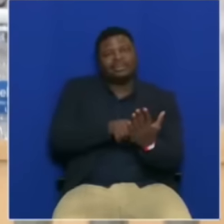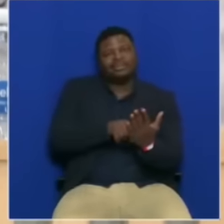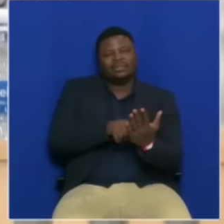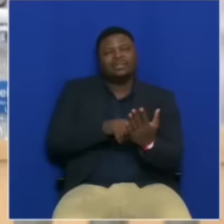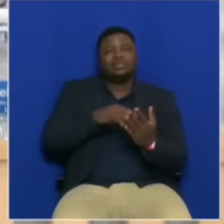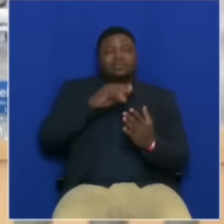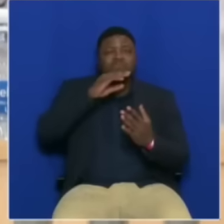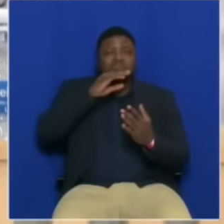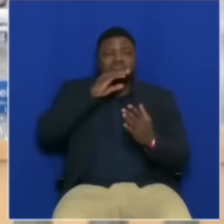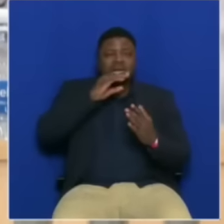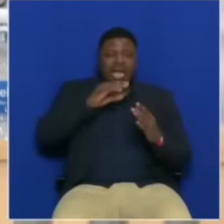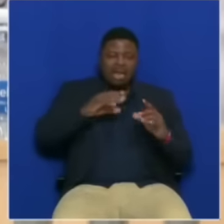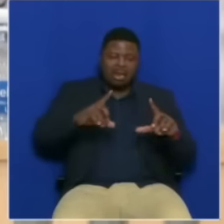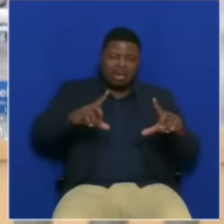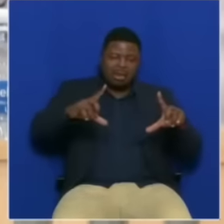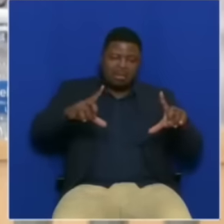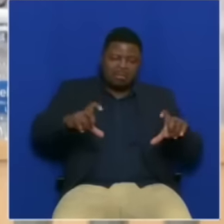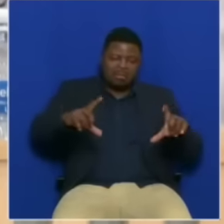of